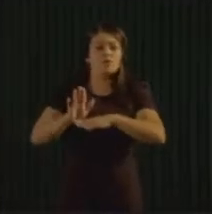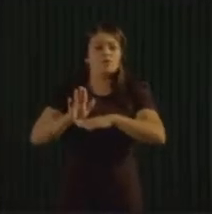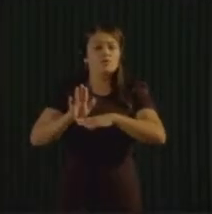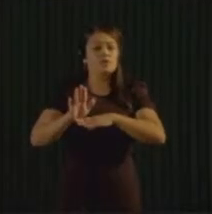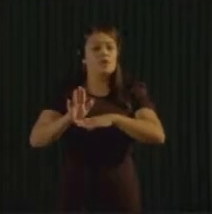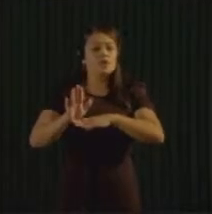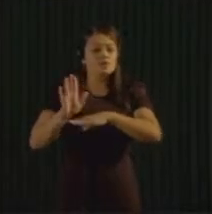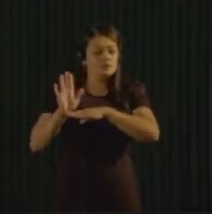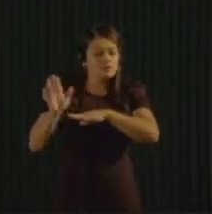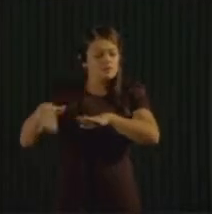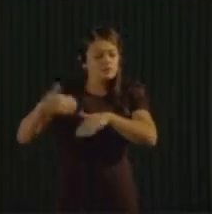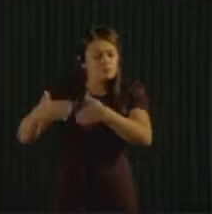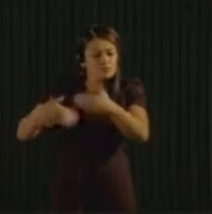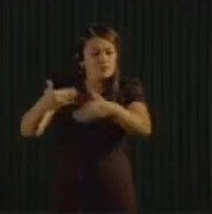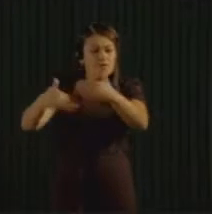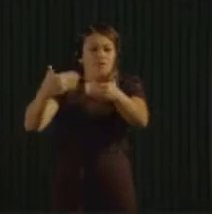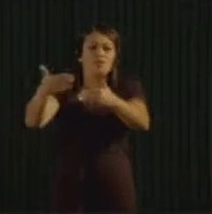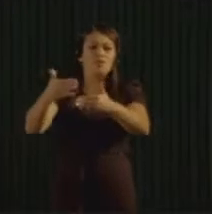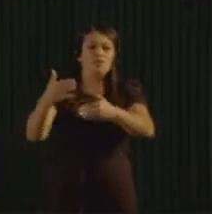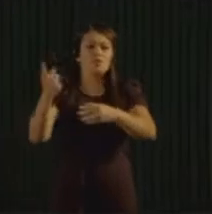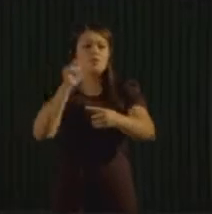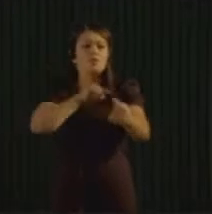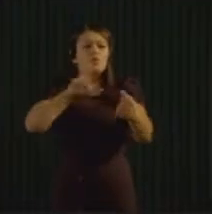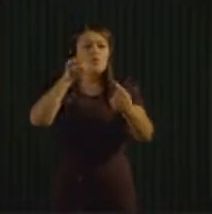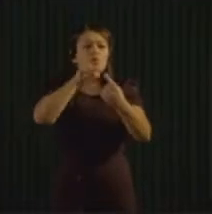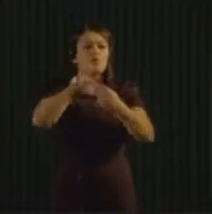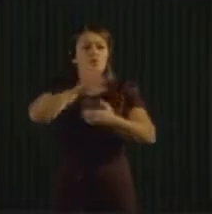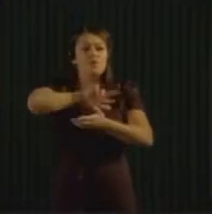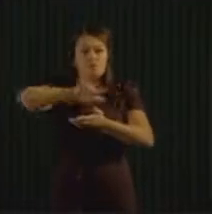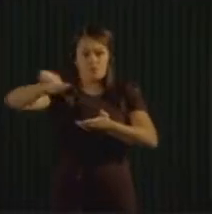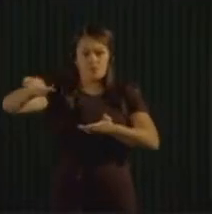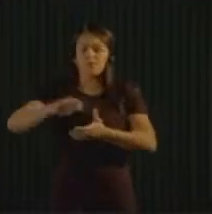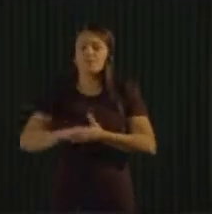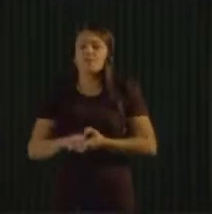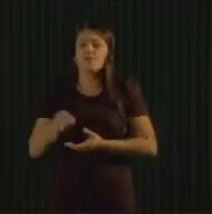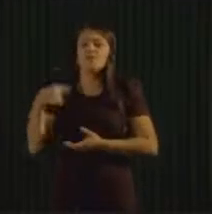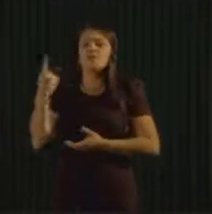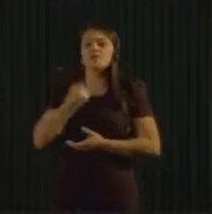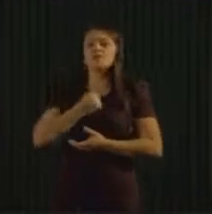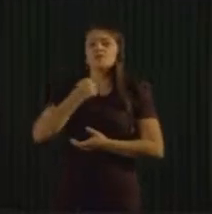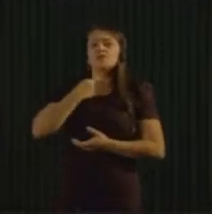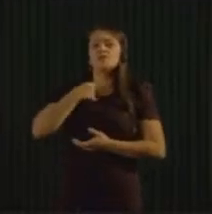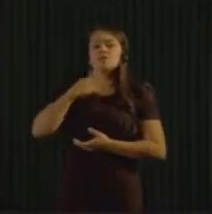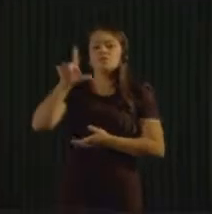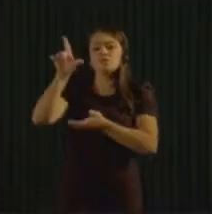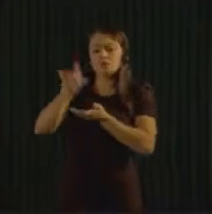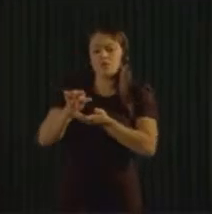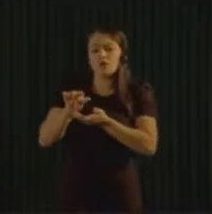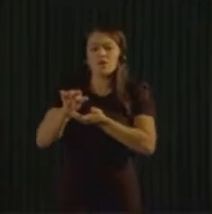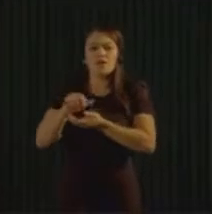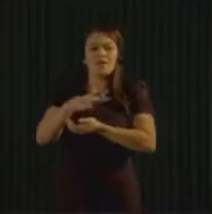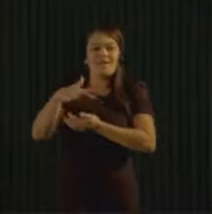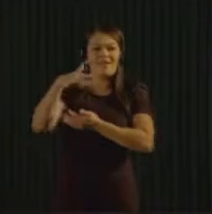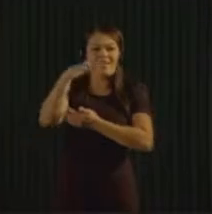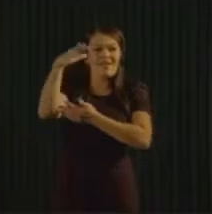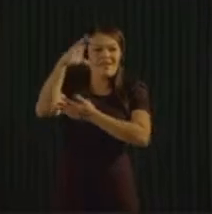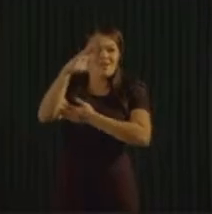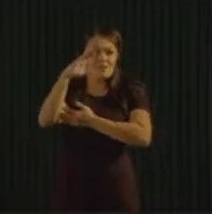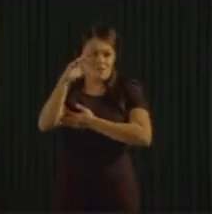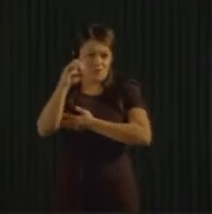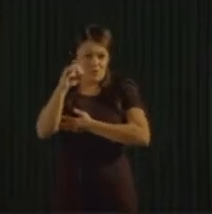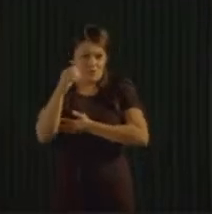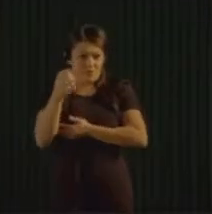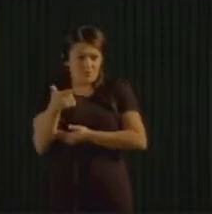same time, since, of course, for the carbon reduction, different stakeholders needs to be engaged as well. So, for